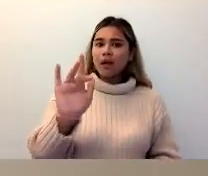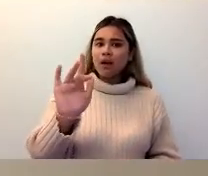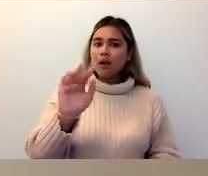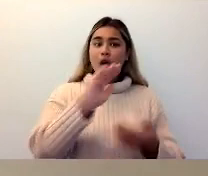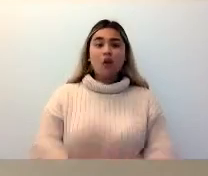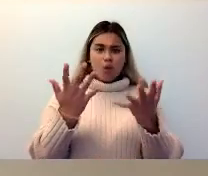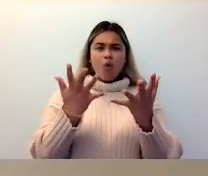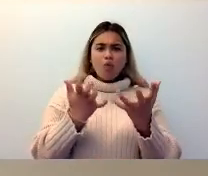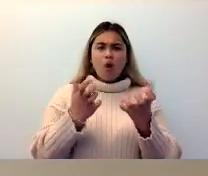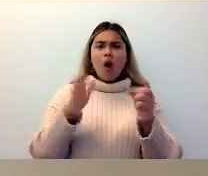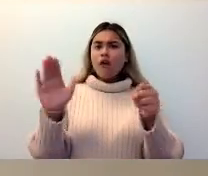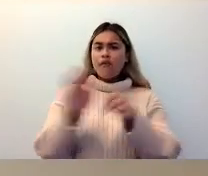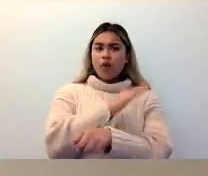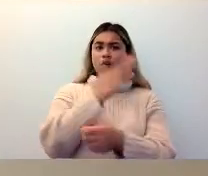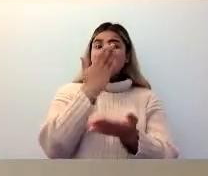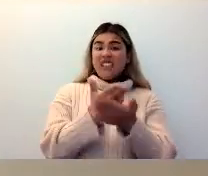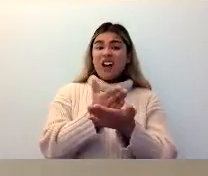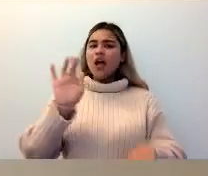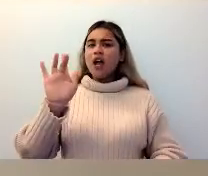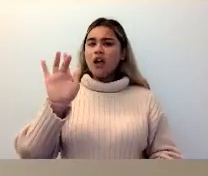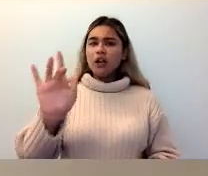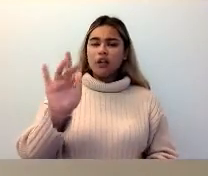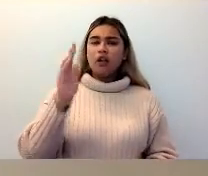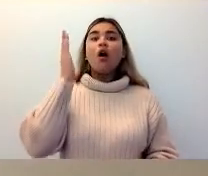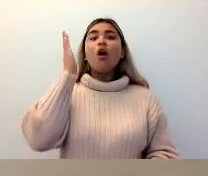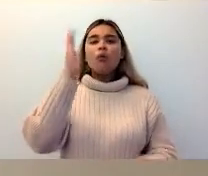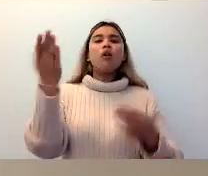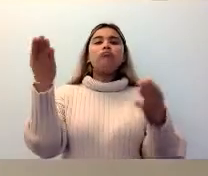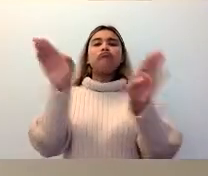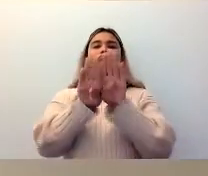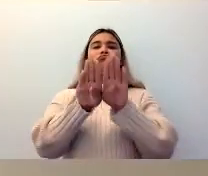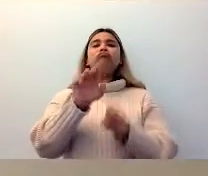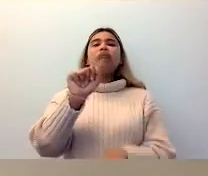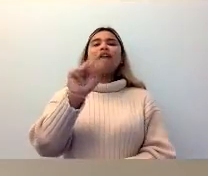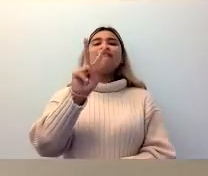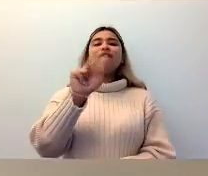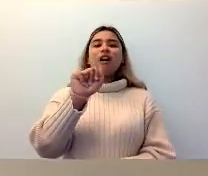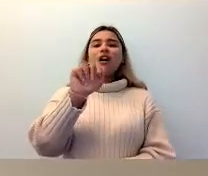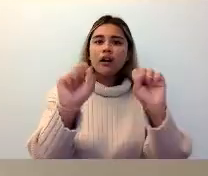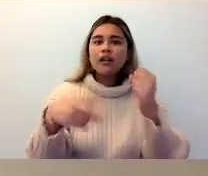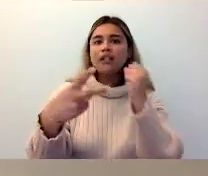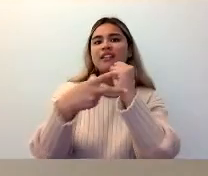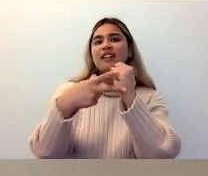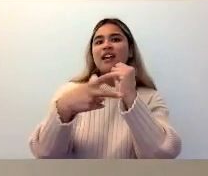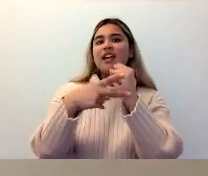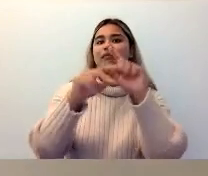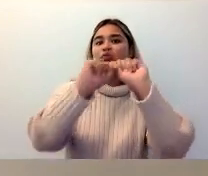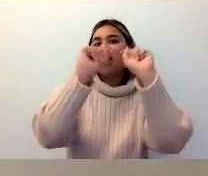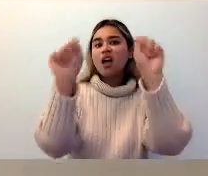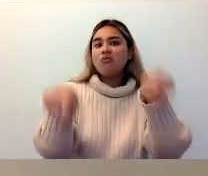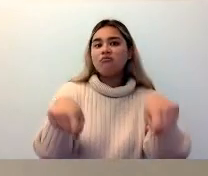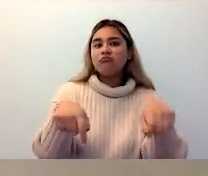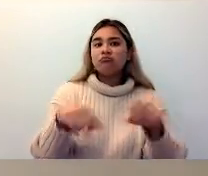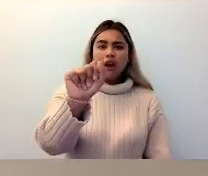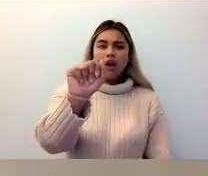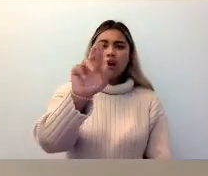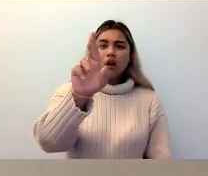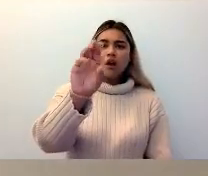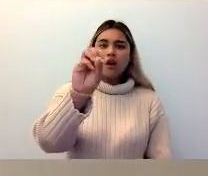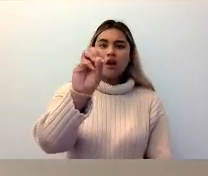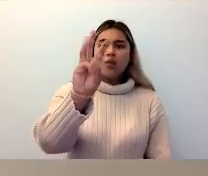gray. To stop the session, click the cross. You will then be able to save transcripts. And if you click the arrows, you will go